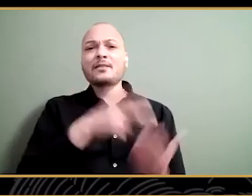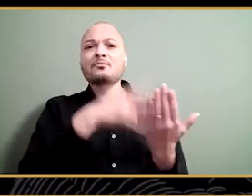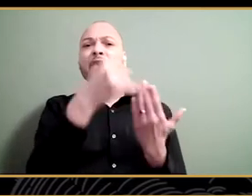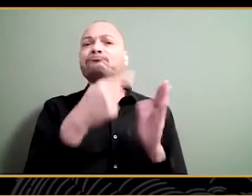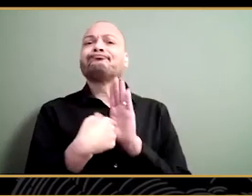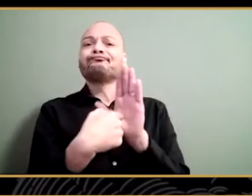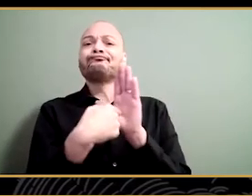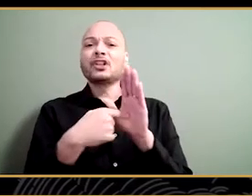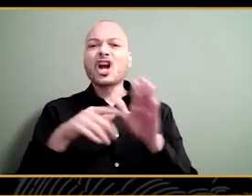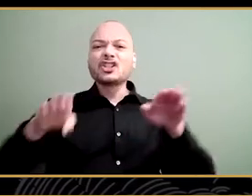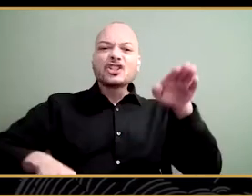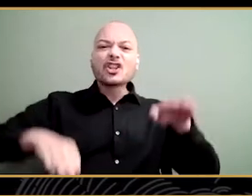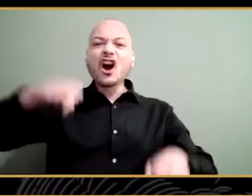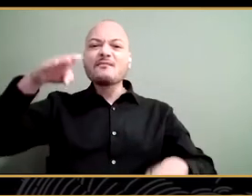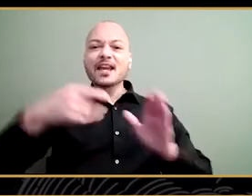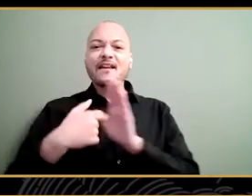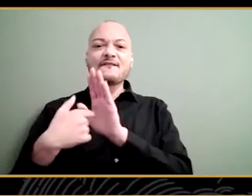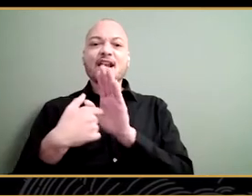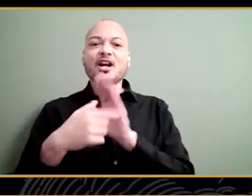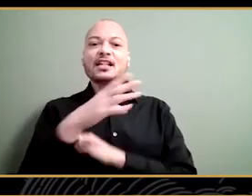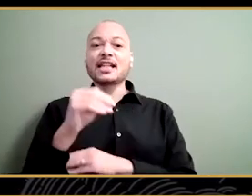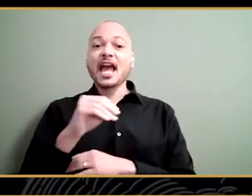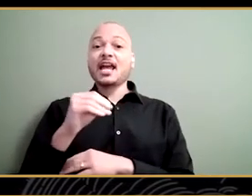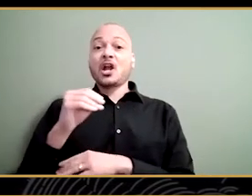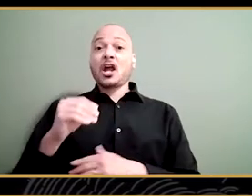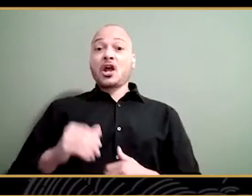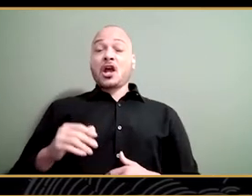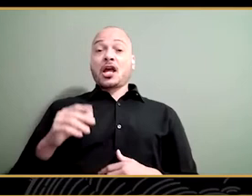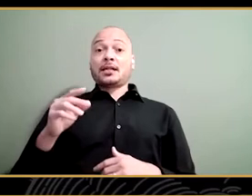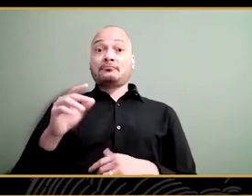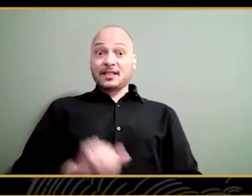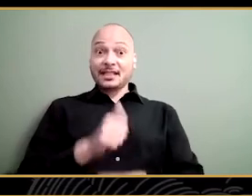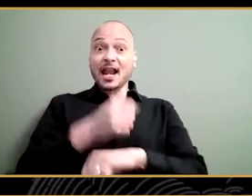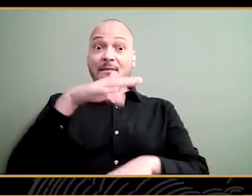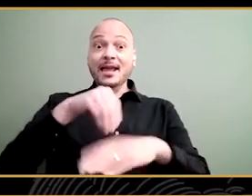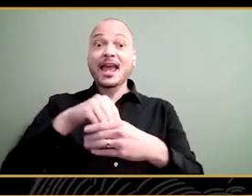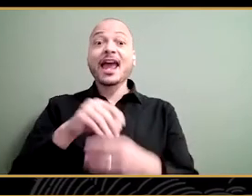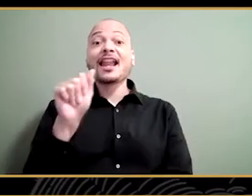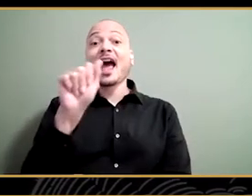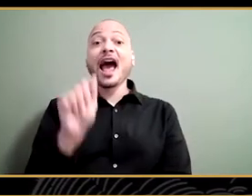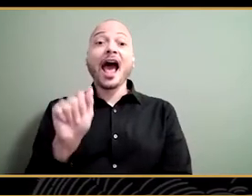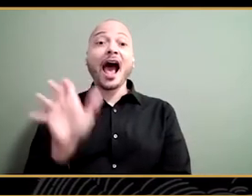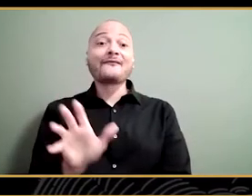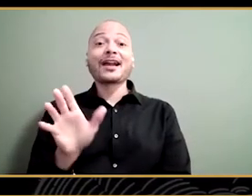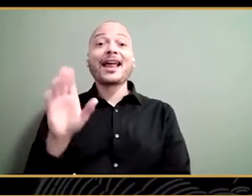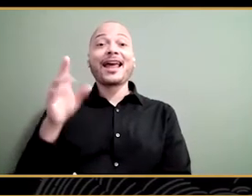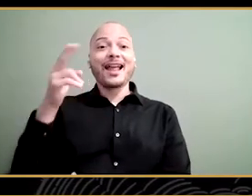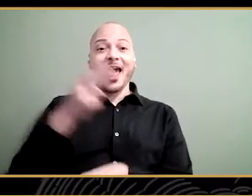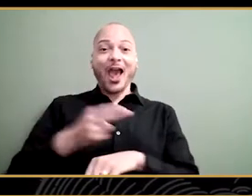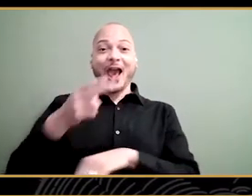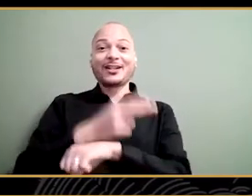its resonances in African-Haitian folklore, as well as American pop culture. In Birdlong's texturist and capable